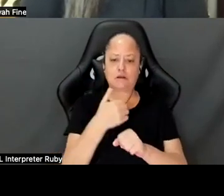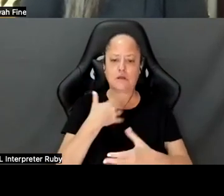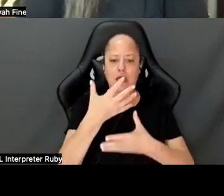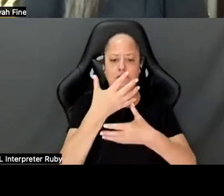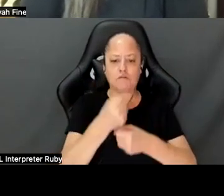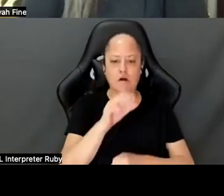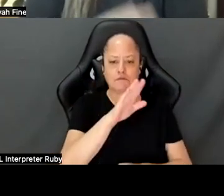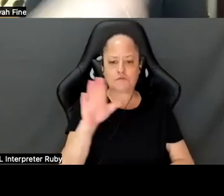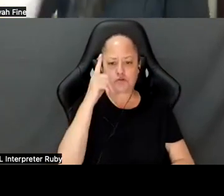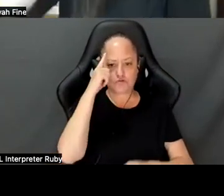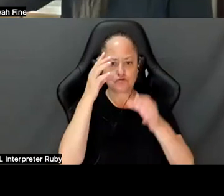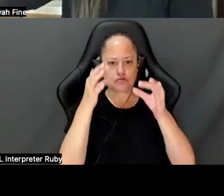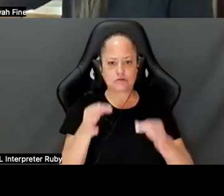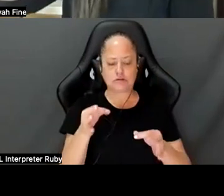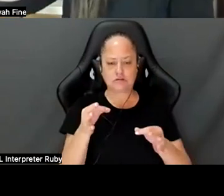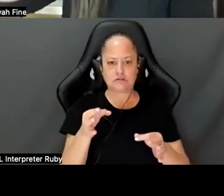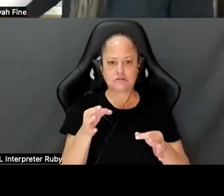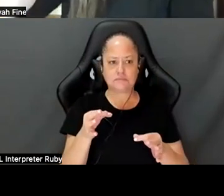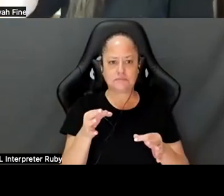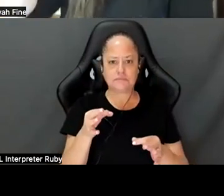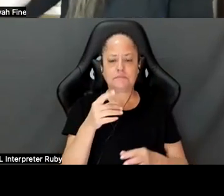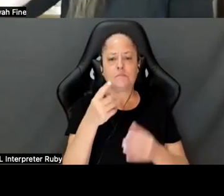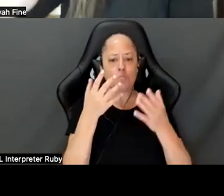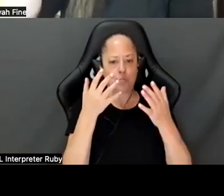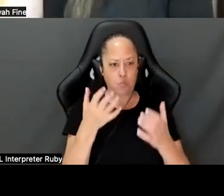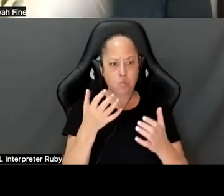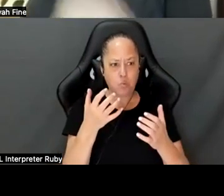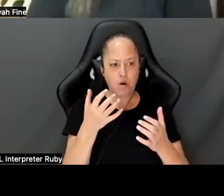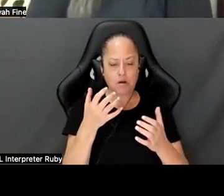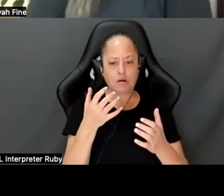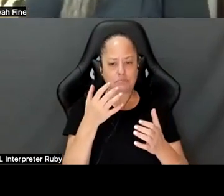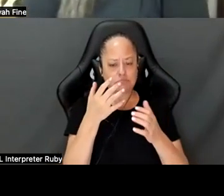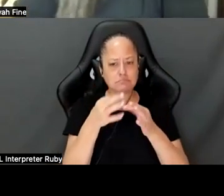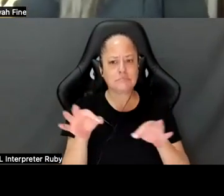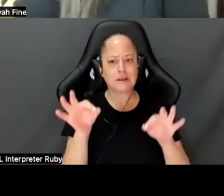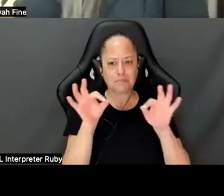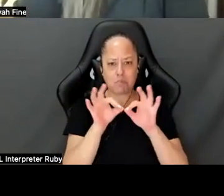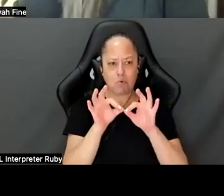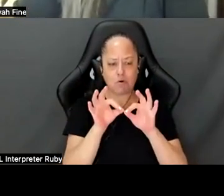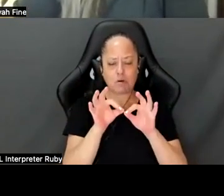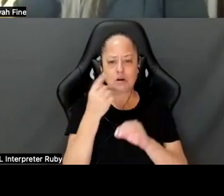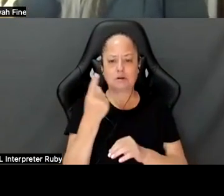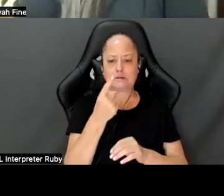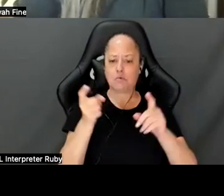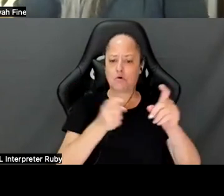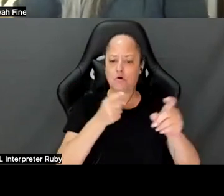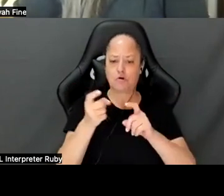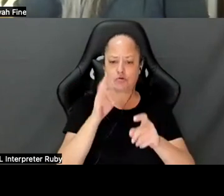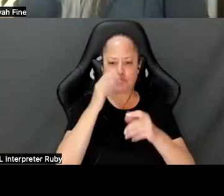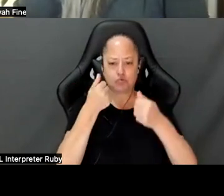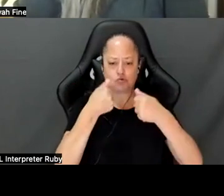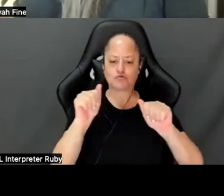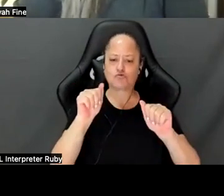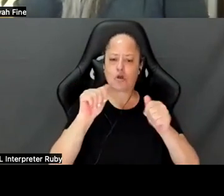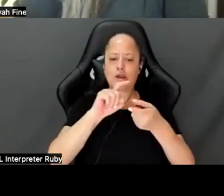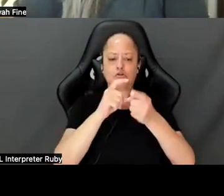your decisions and who like you want to be is really important, because if someone's controlling, they're going to try and change who you